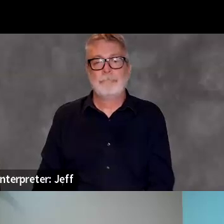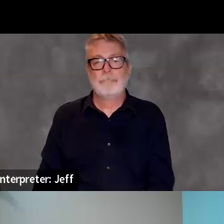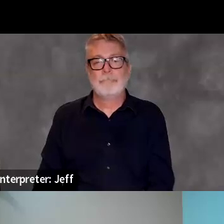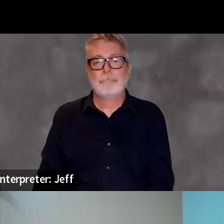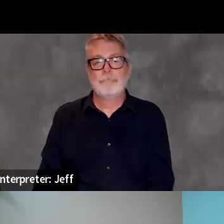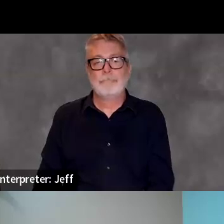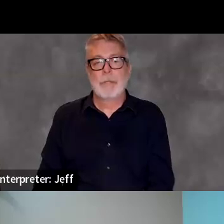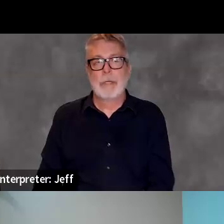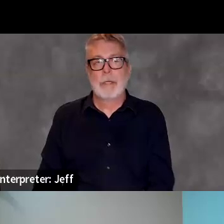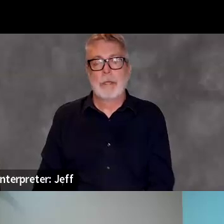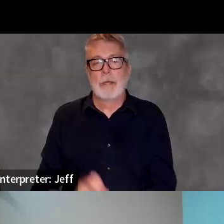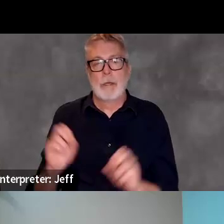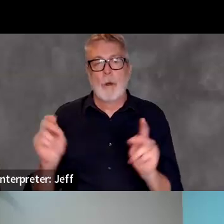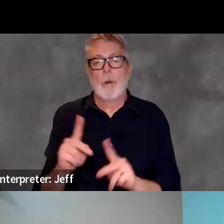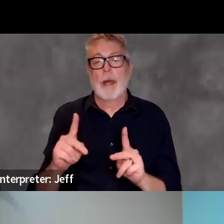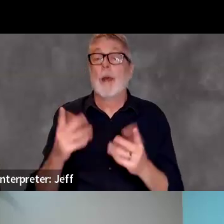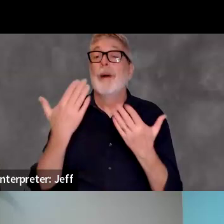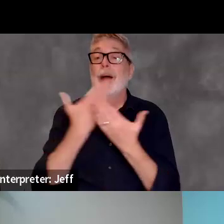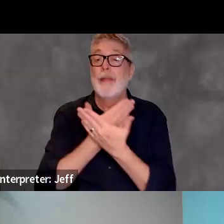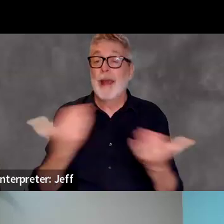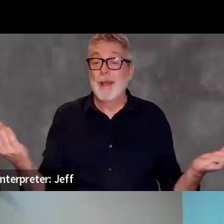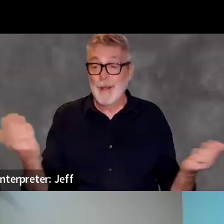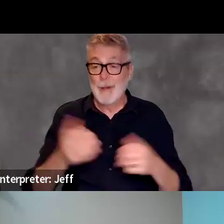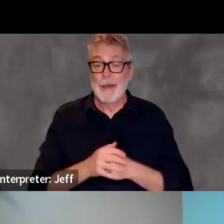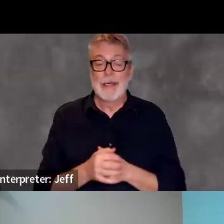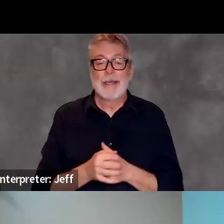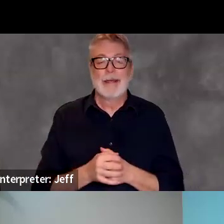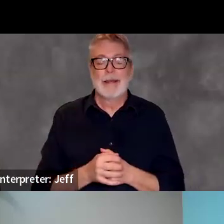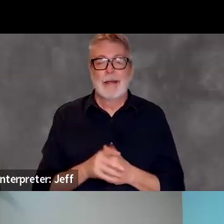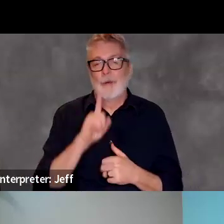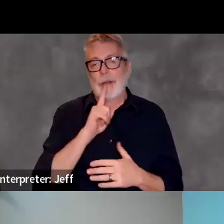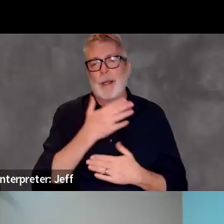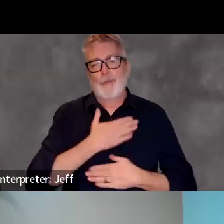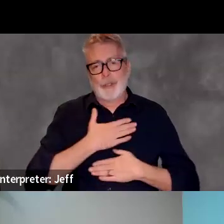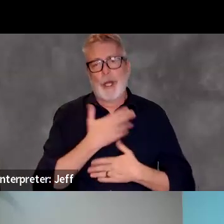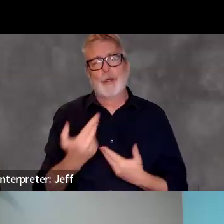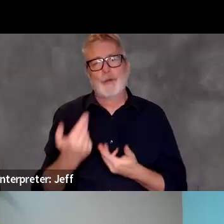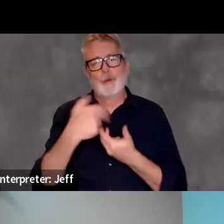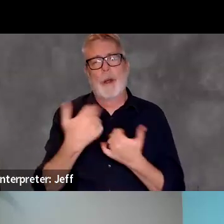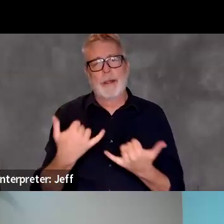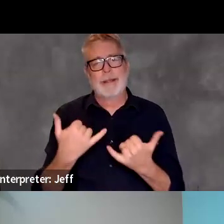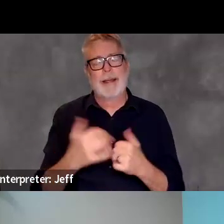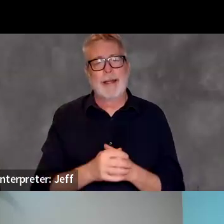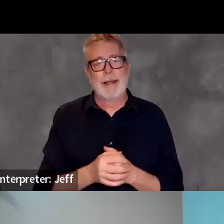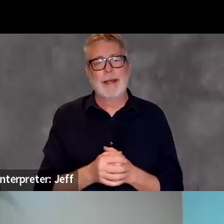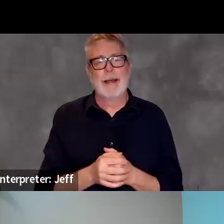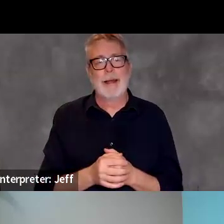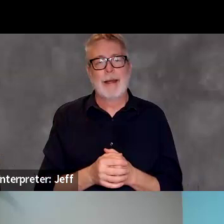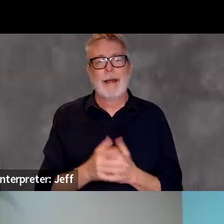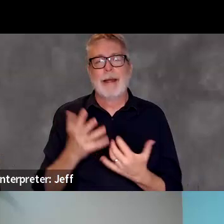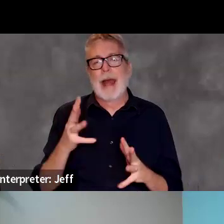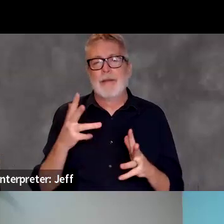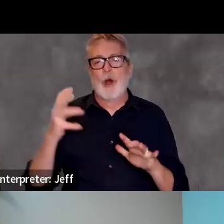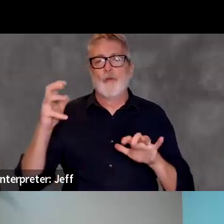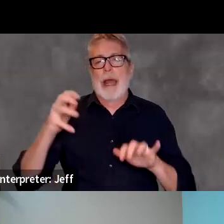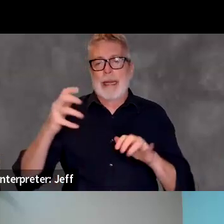All right. Well, thanks everybody. Appreciate everybody joining us today on a rainy